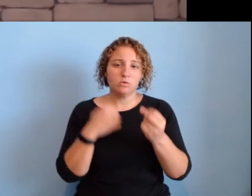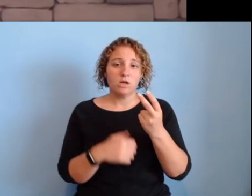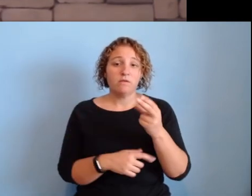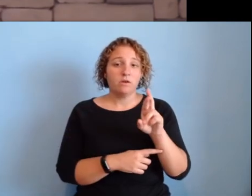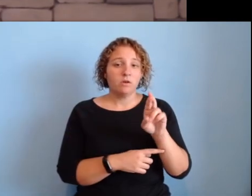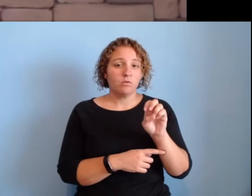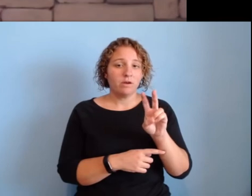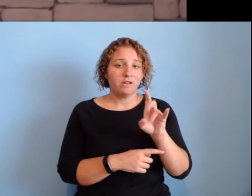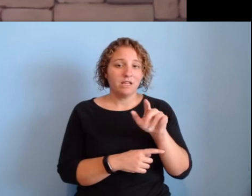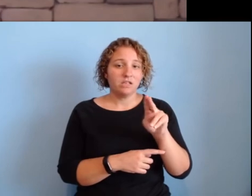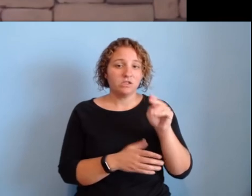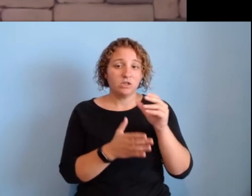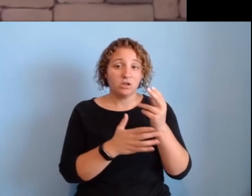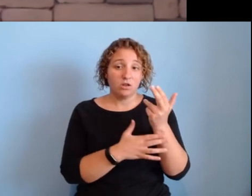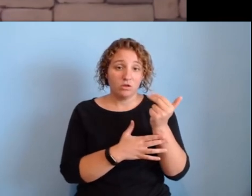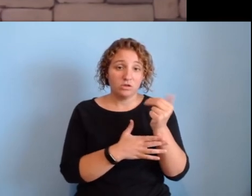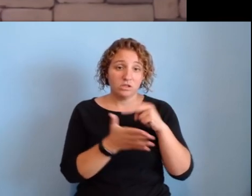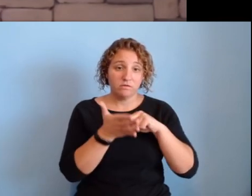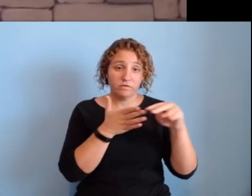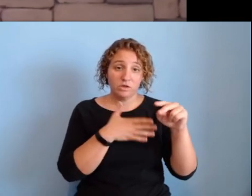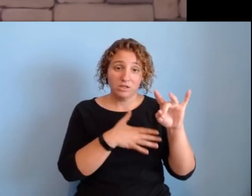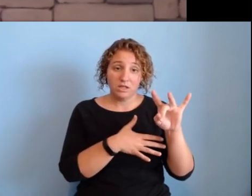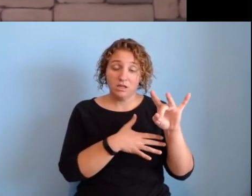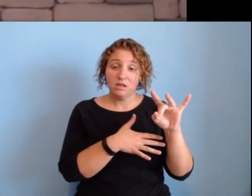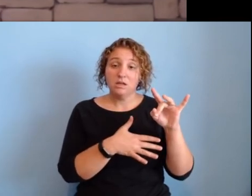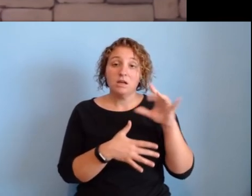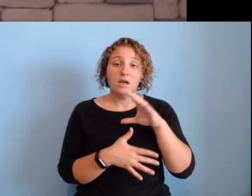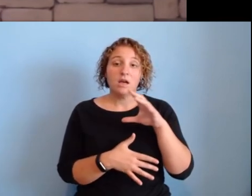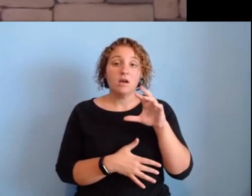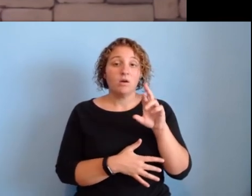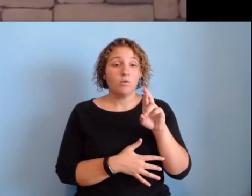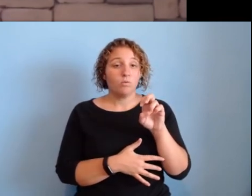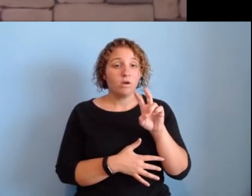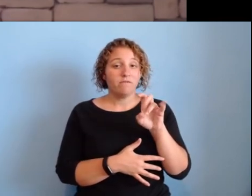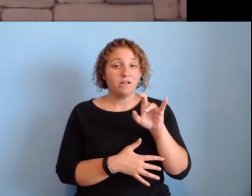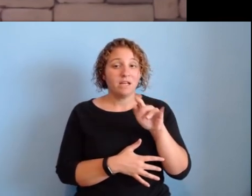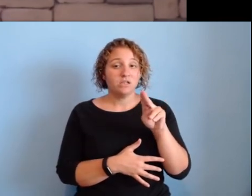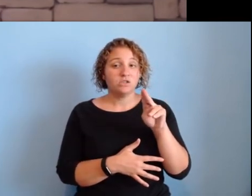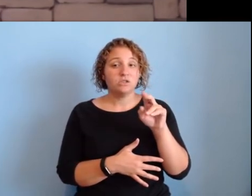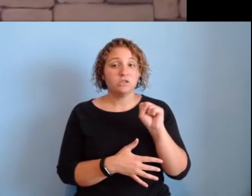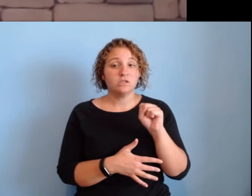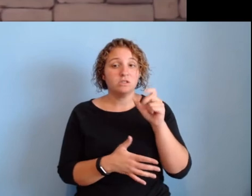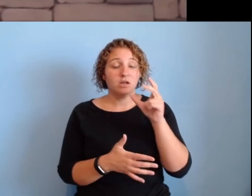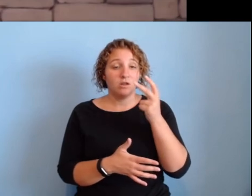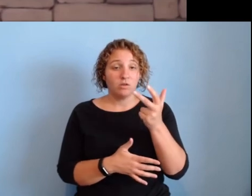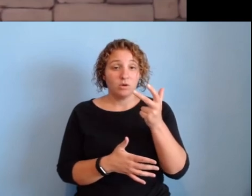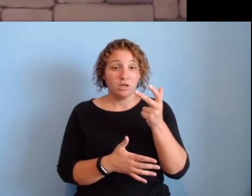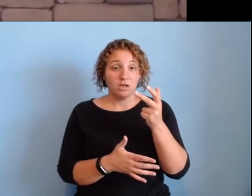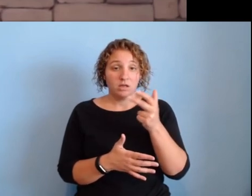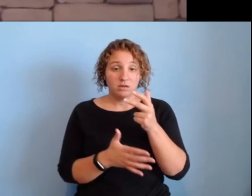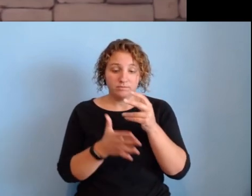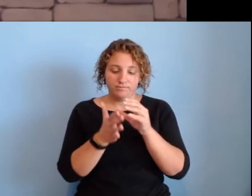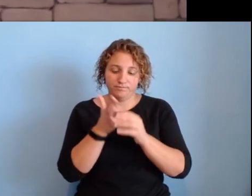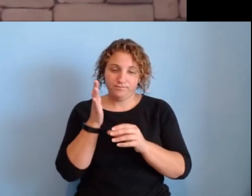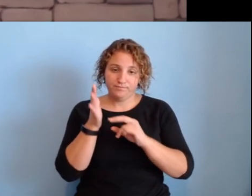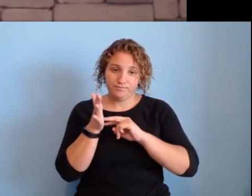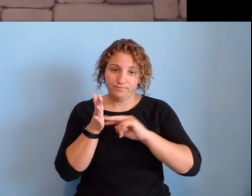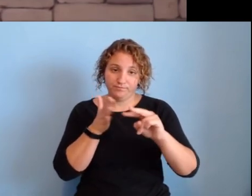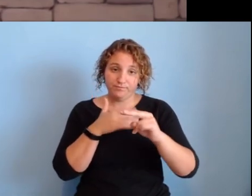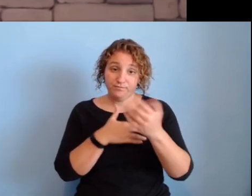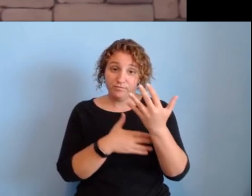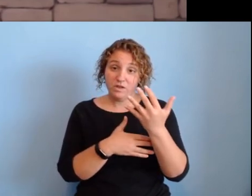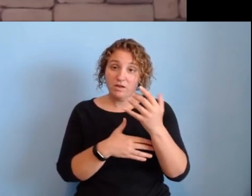mentioned here in Revelation 17.8, in Revelation 3.5, Jesus challenged the church and said, Him that overcometh, I will not